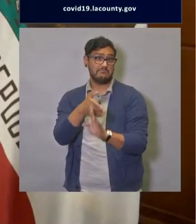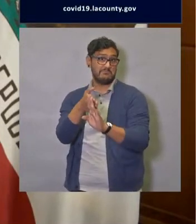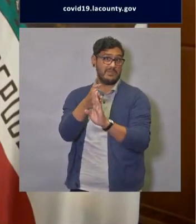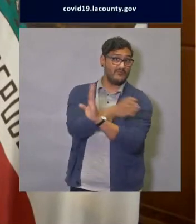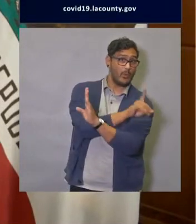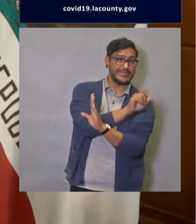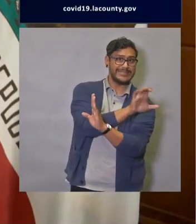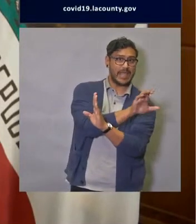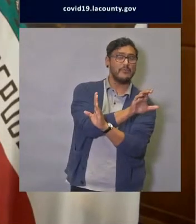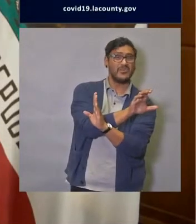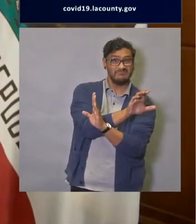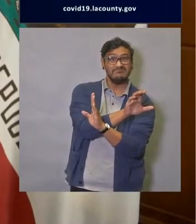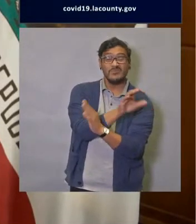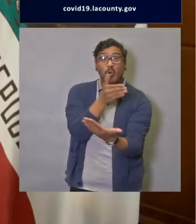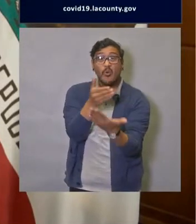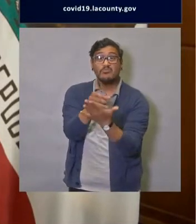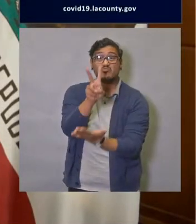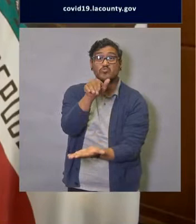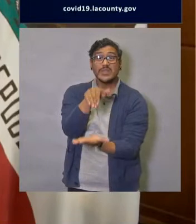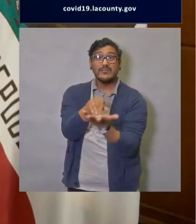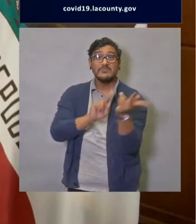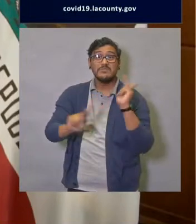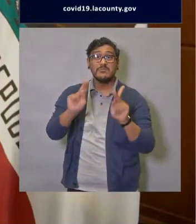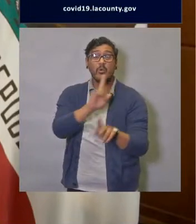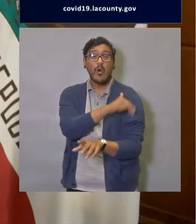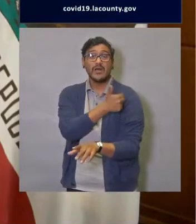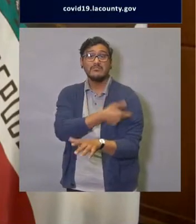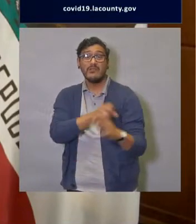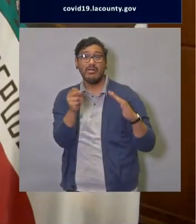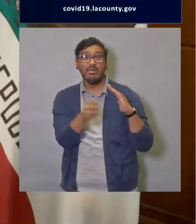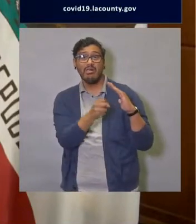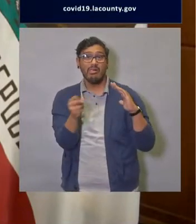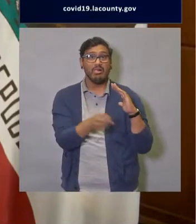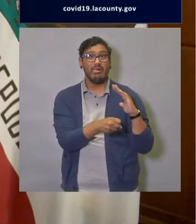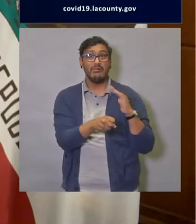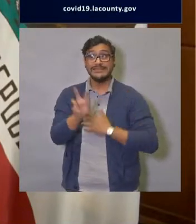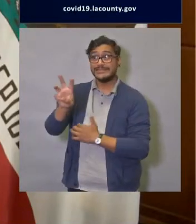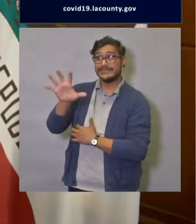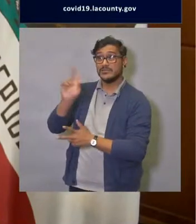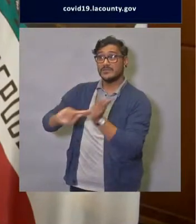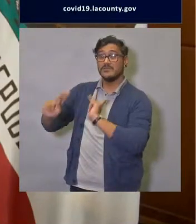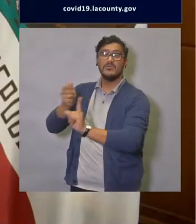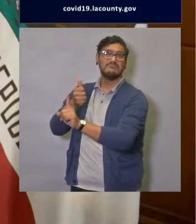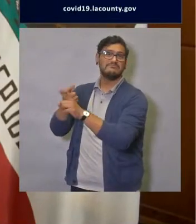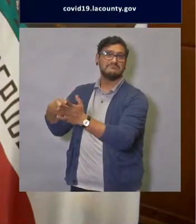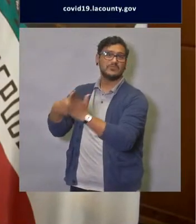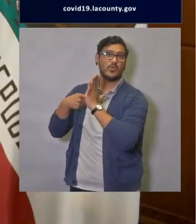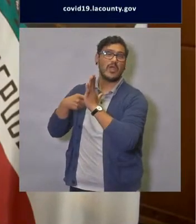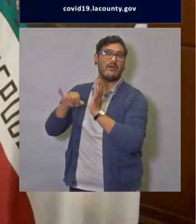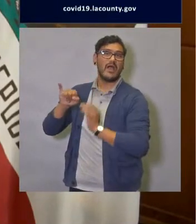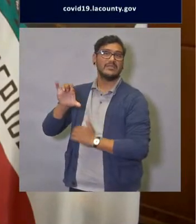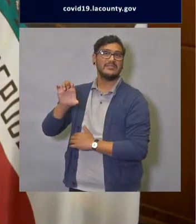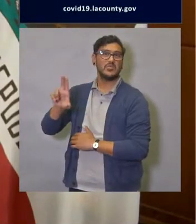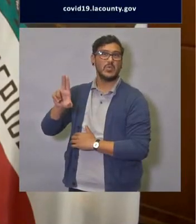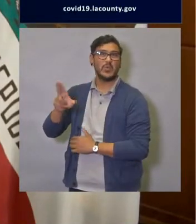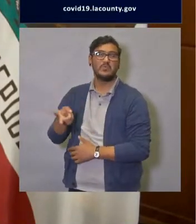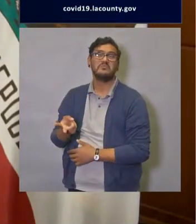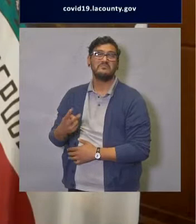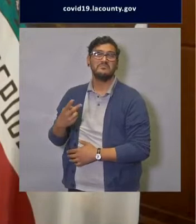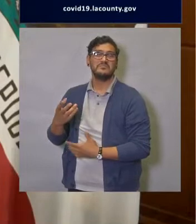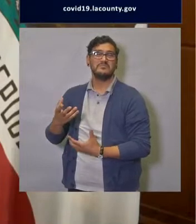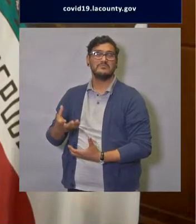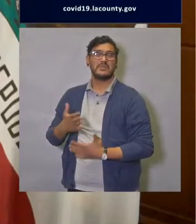2,000 people hospitalized and over 600 people who require intensive care. We are still seeing well